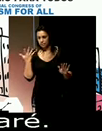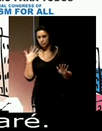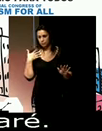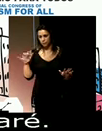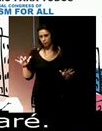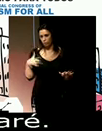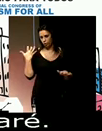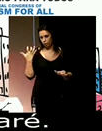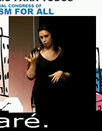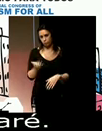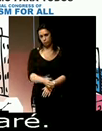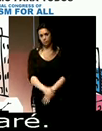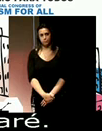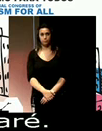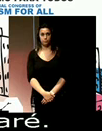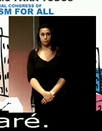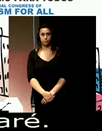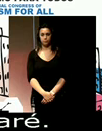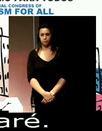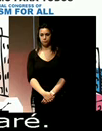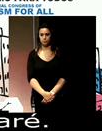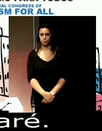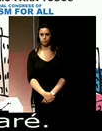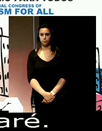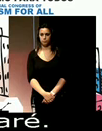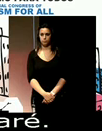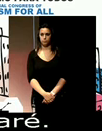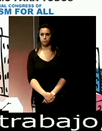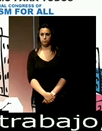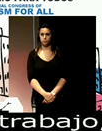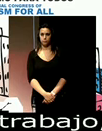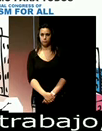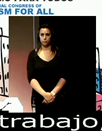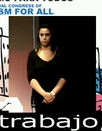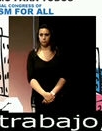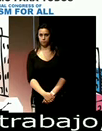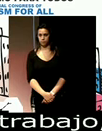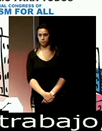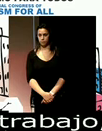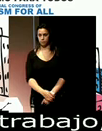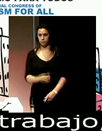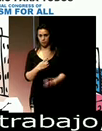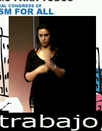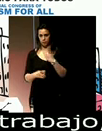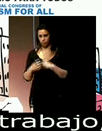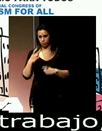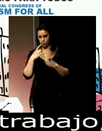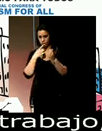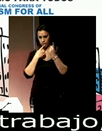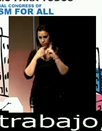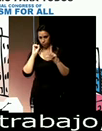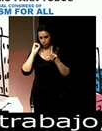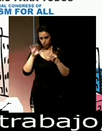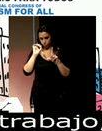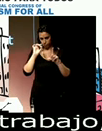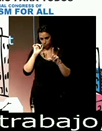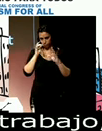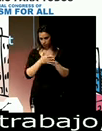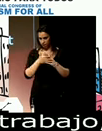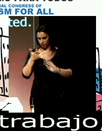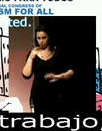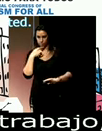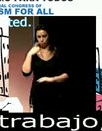So, data will immediately be collected as well as inserted. No other action are necessary, such as